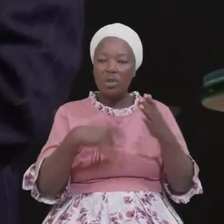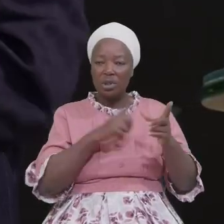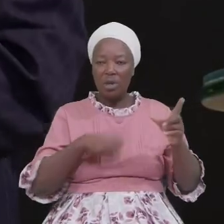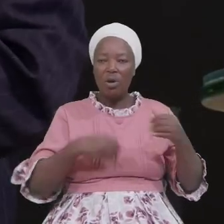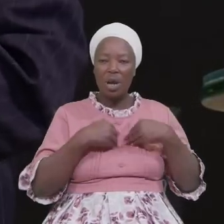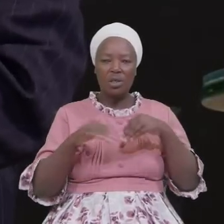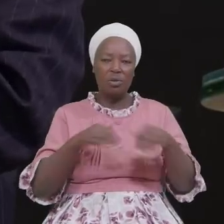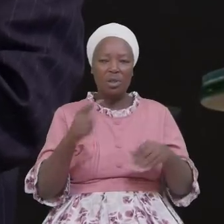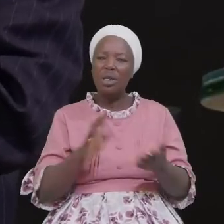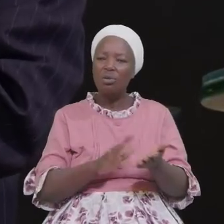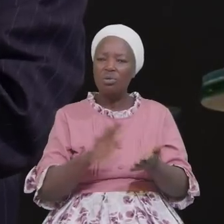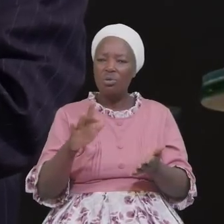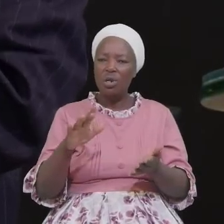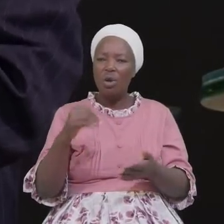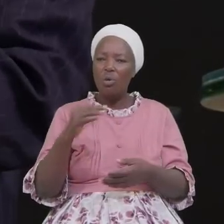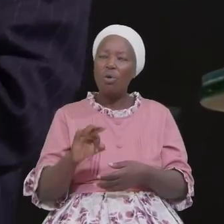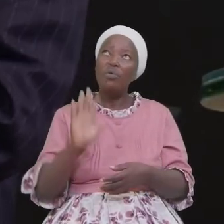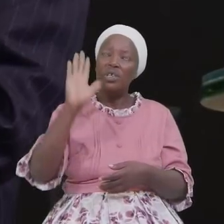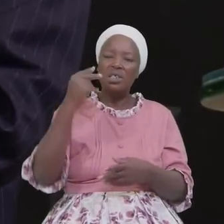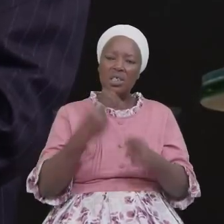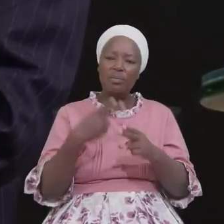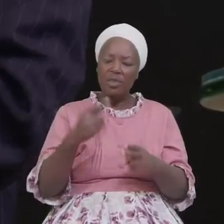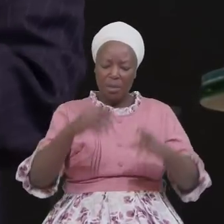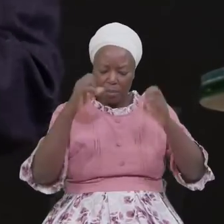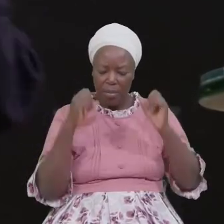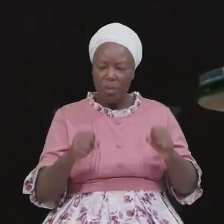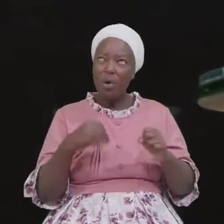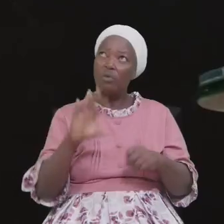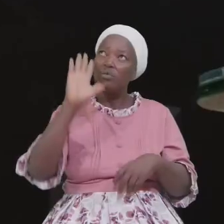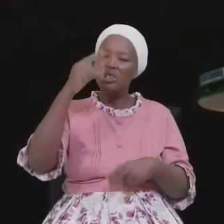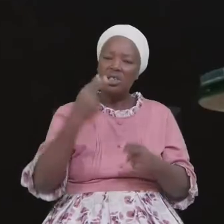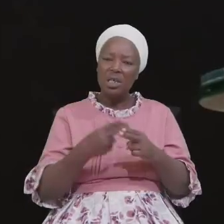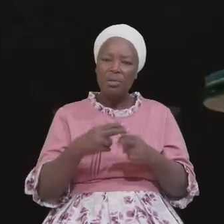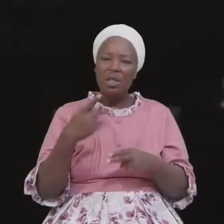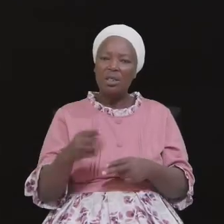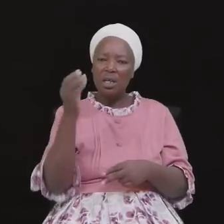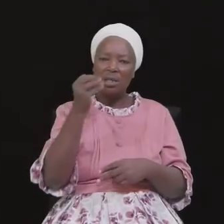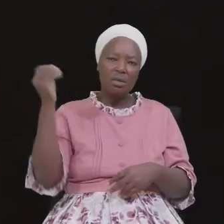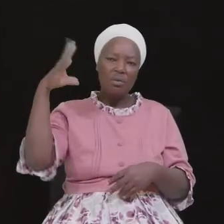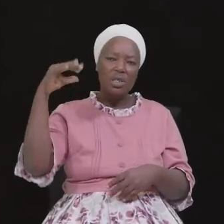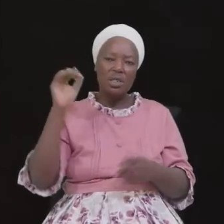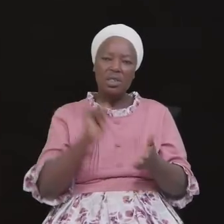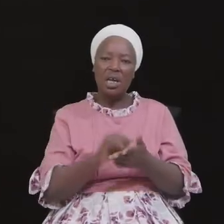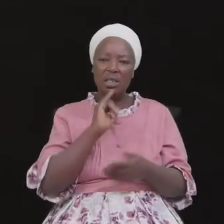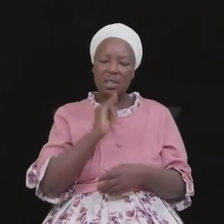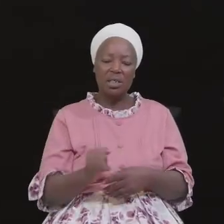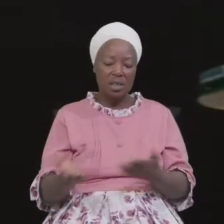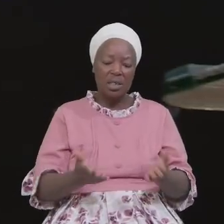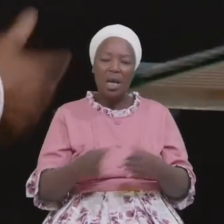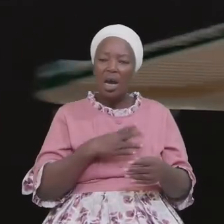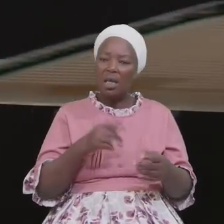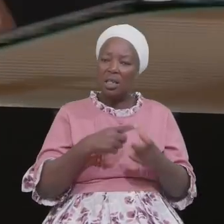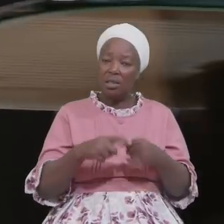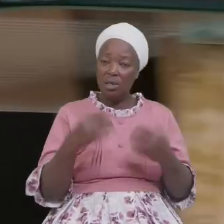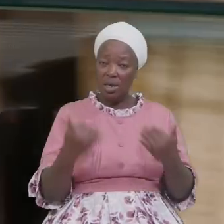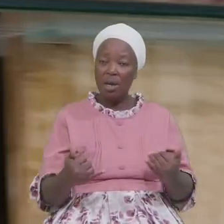the glory of his name, the power of his name, the grace that's available. And even now we